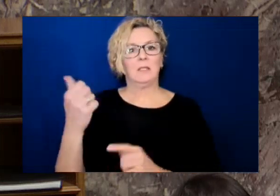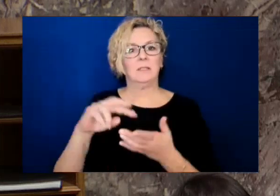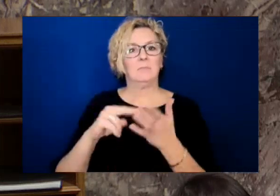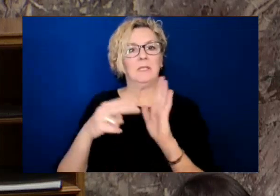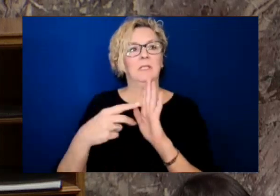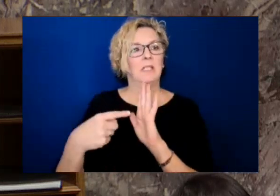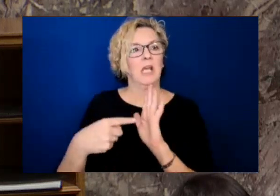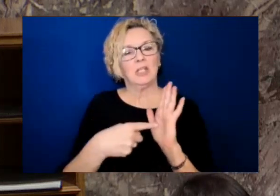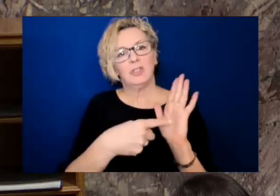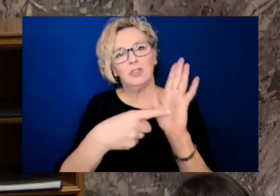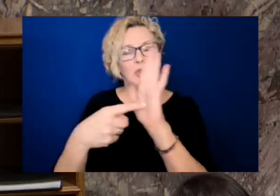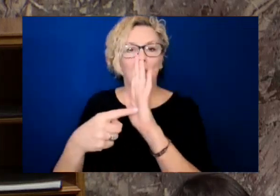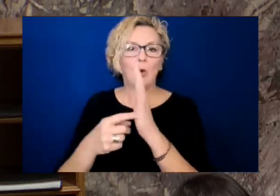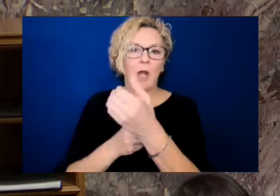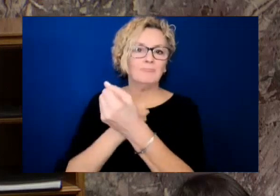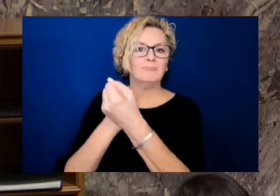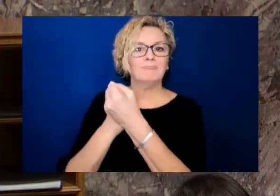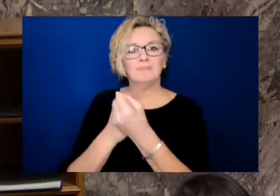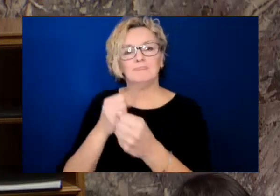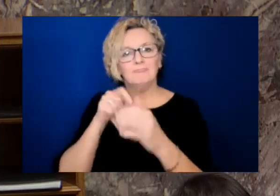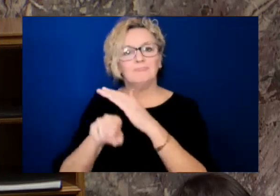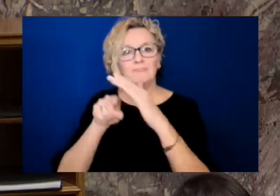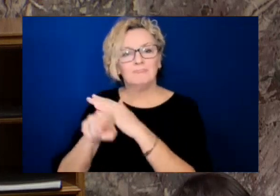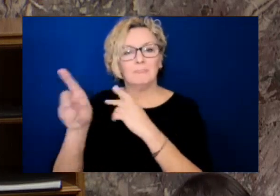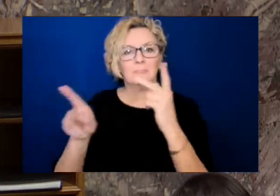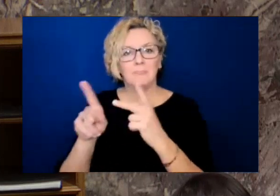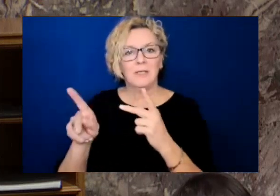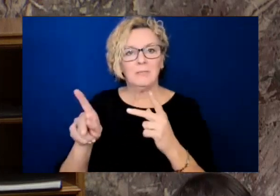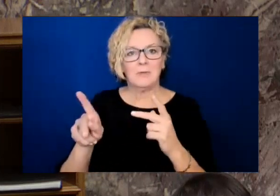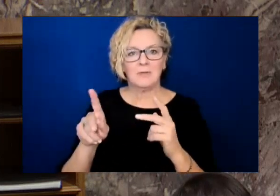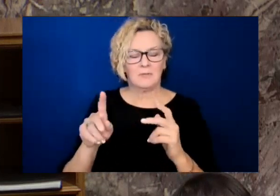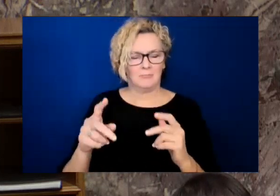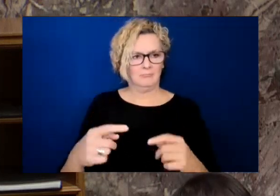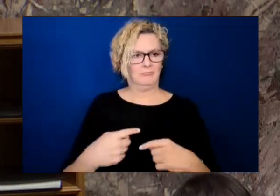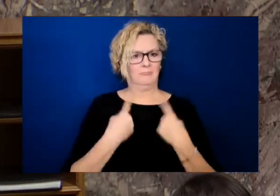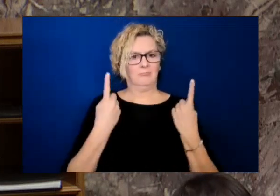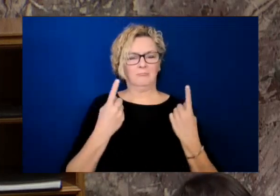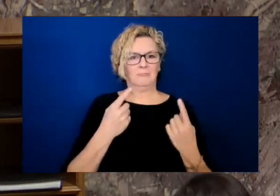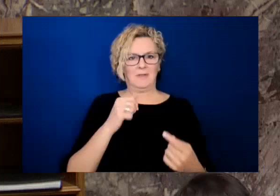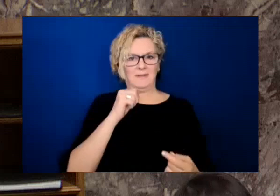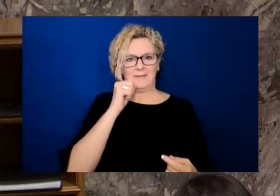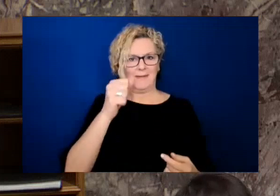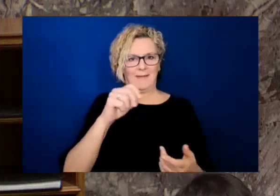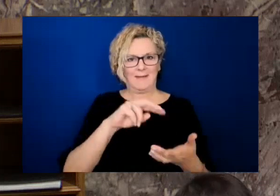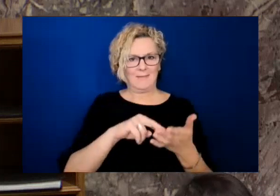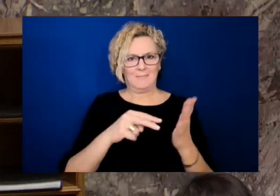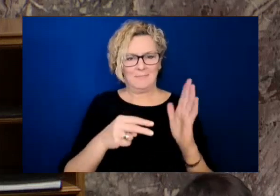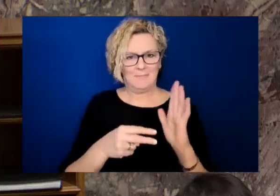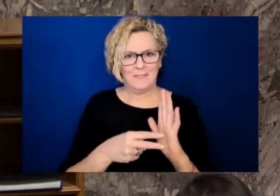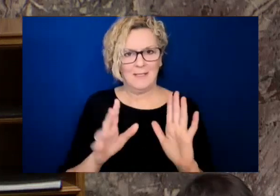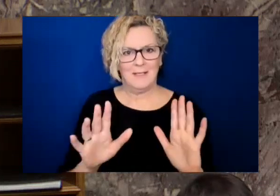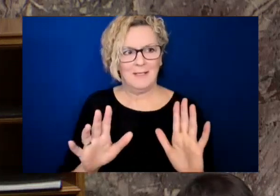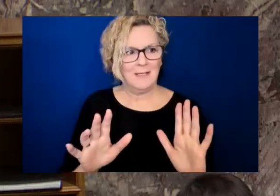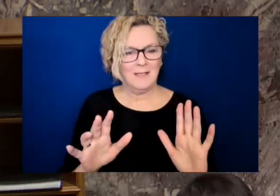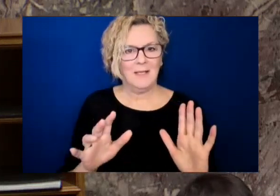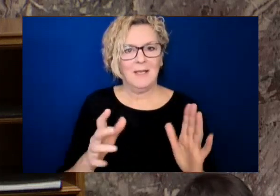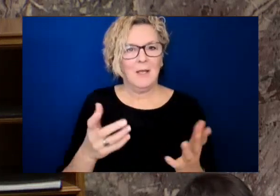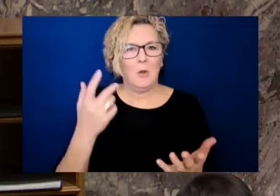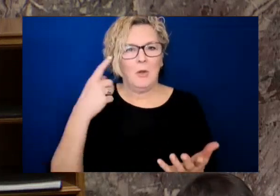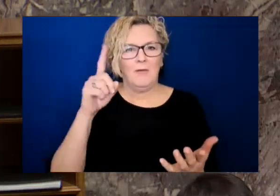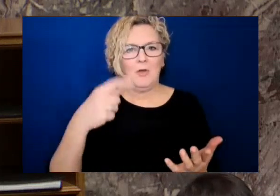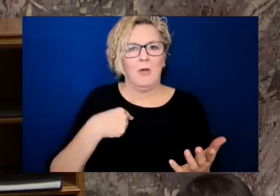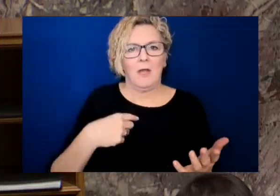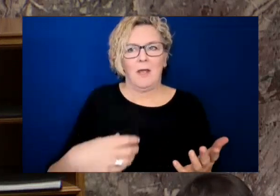My manager is the one who told me this, so there is no point complaining. I need to find work outside of the